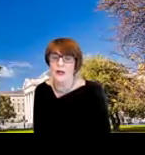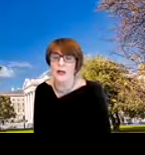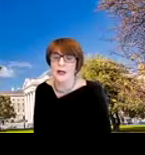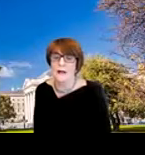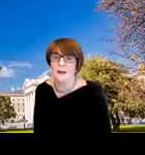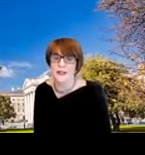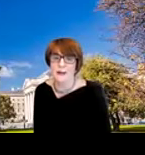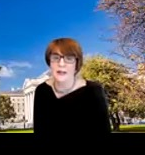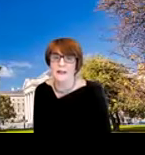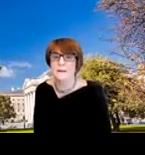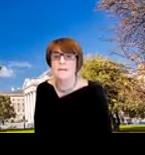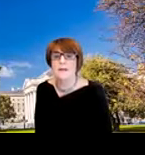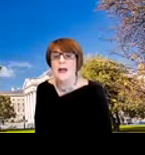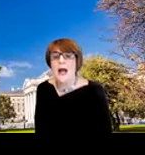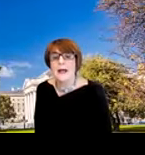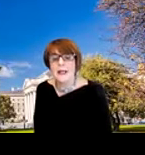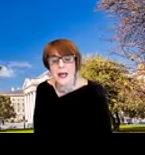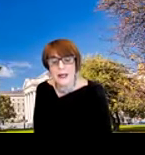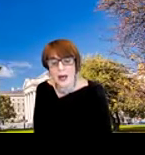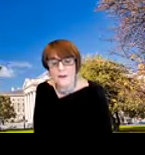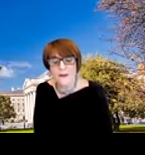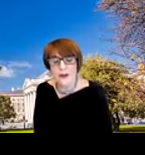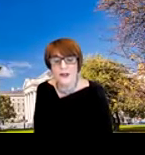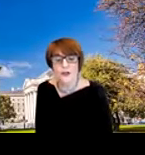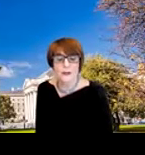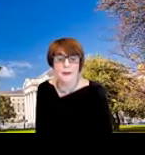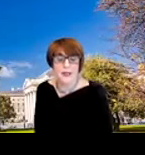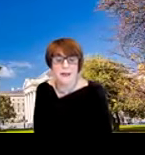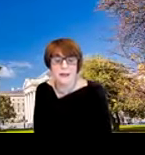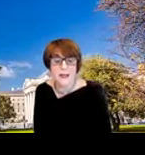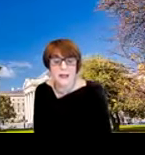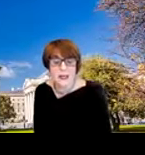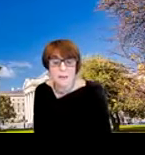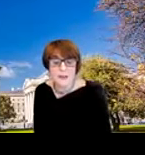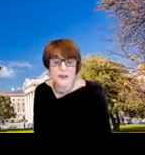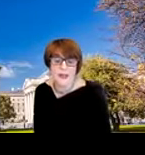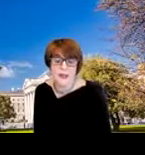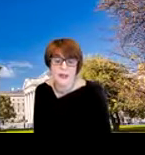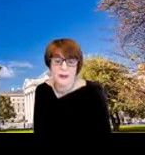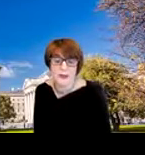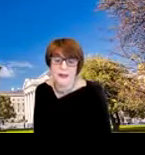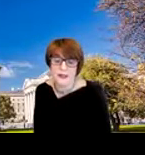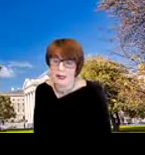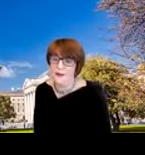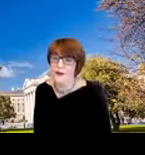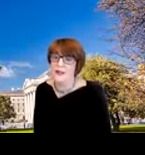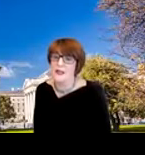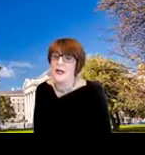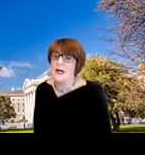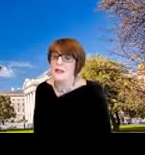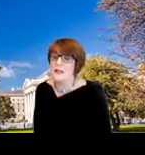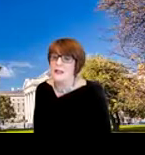or pandemics. And again, life events during the pandemic, 98% experienced a life